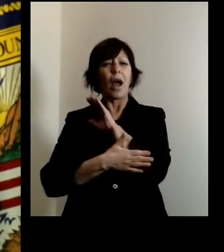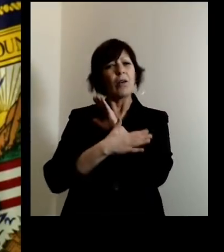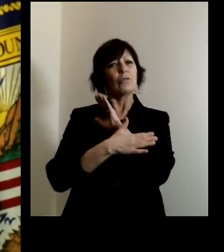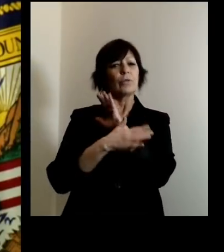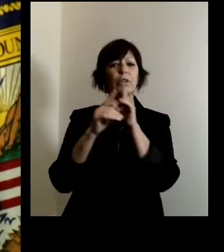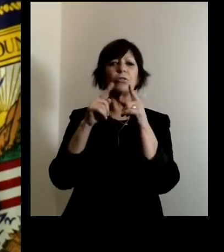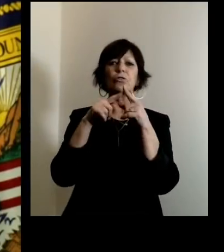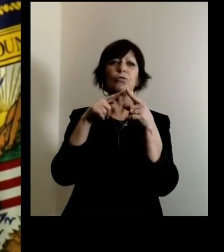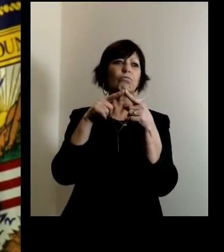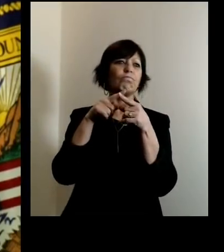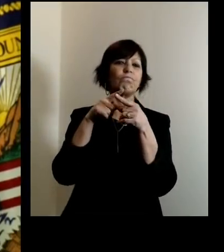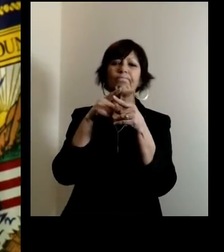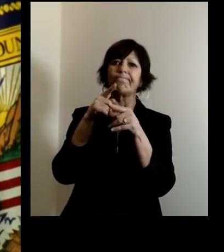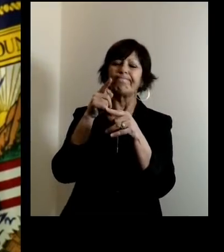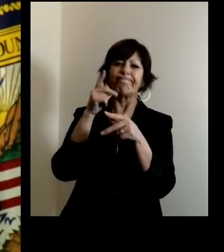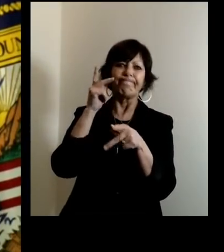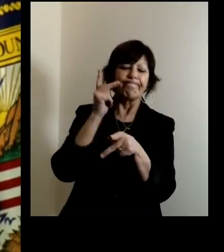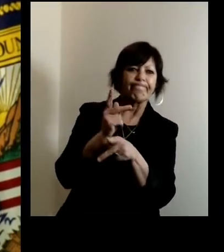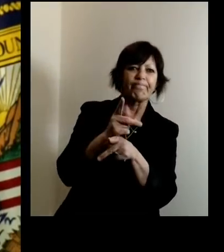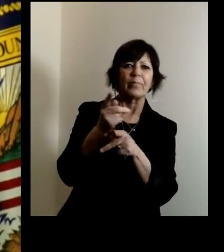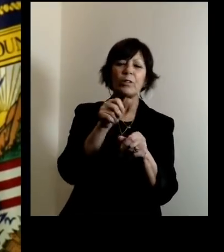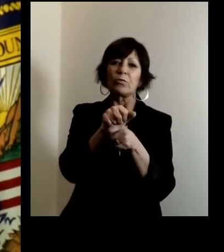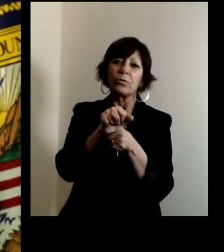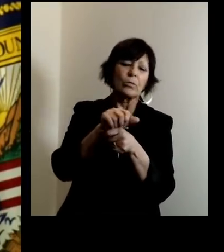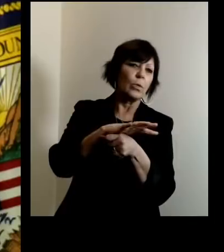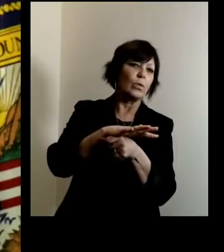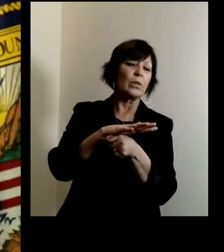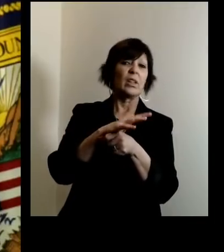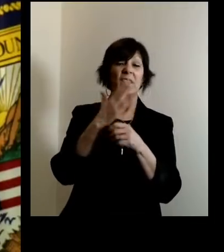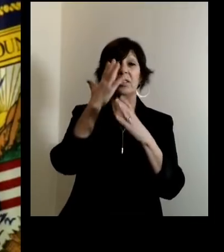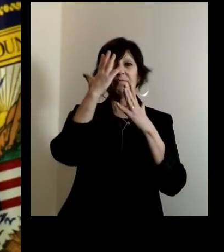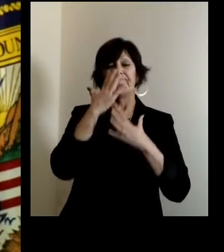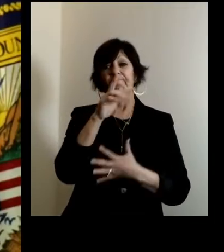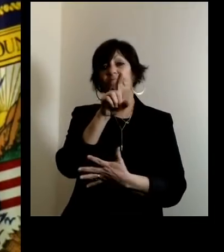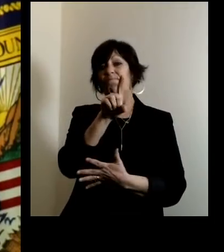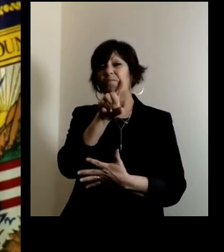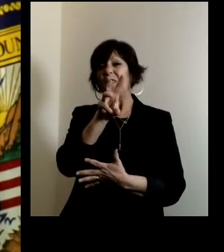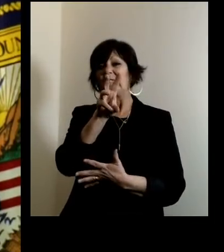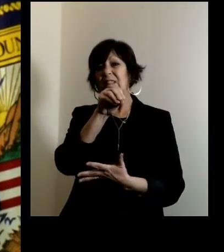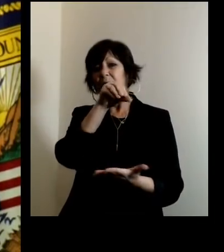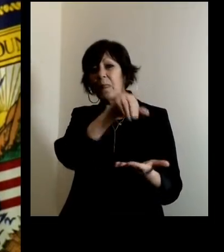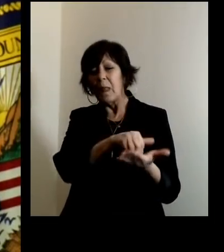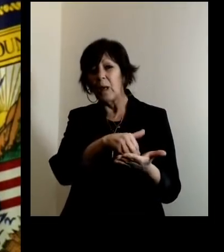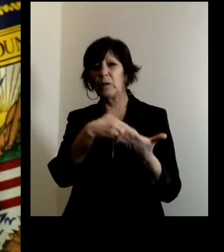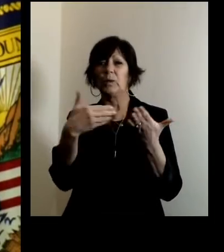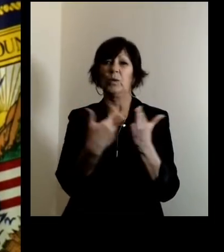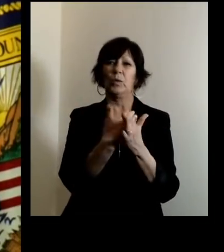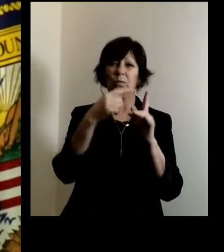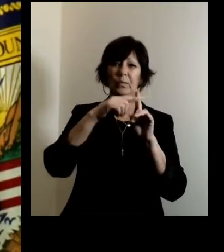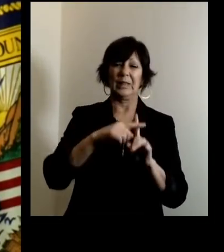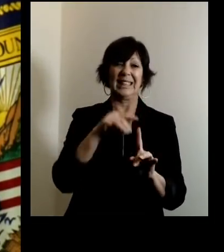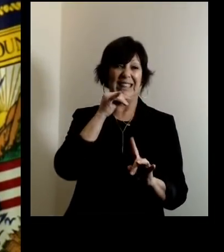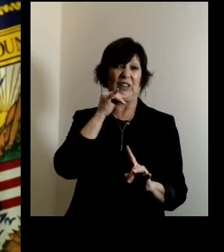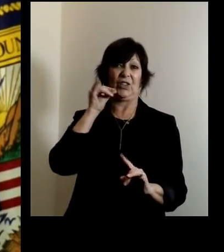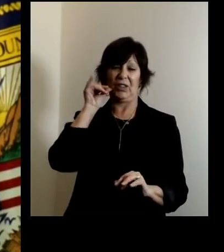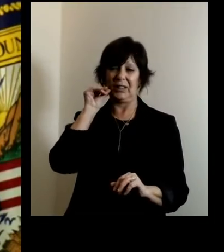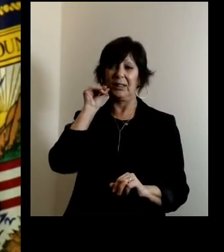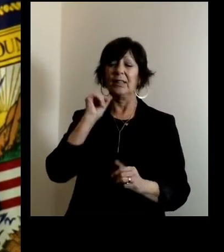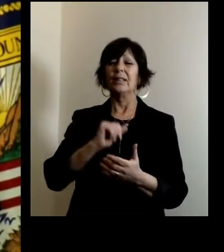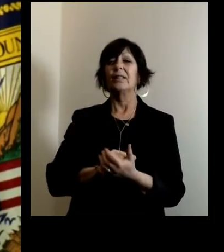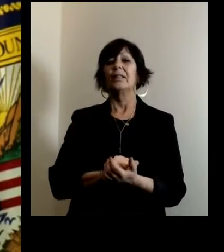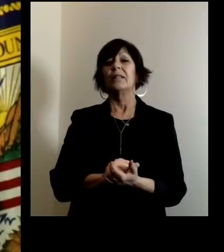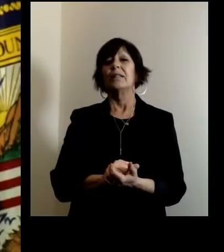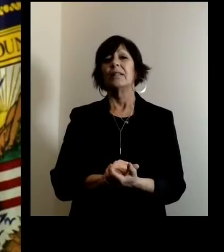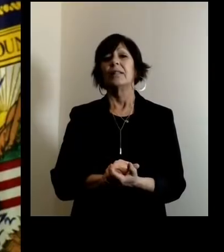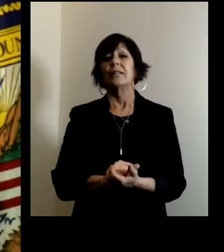address the coronavirus. How unfortunately there were 160,000 new cases in the United States alone yesterday, and how it